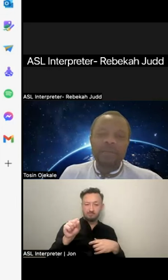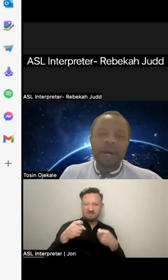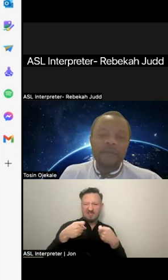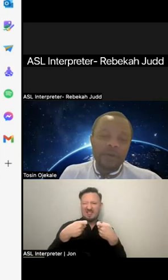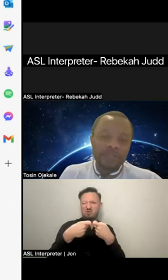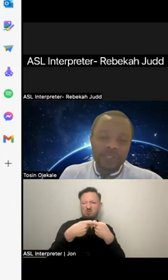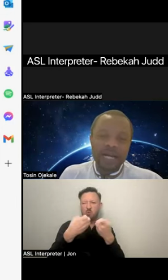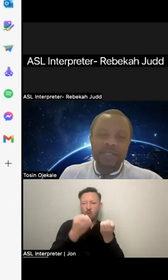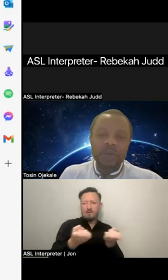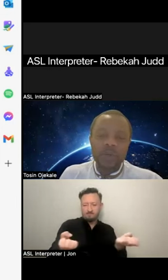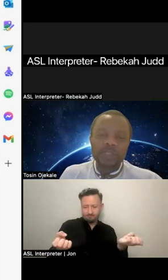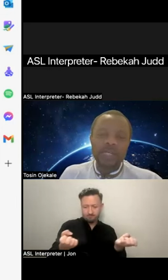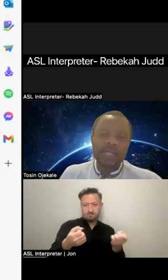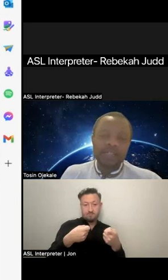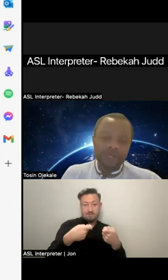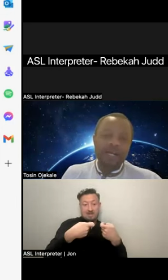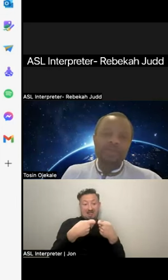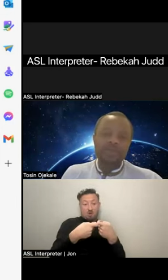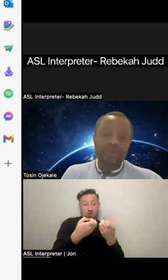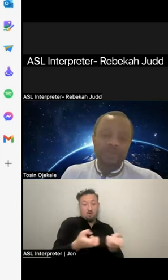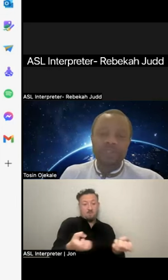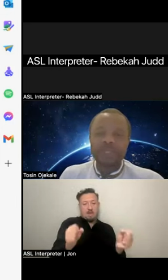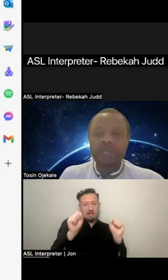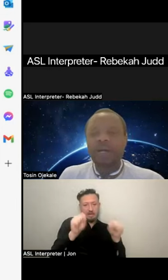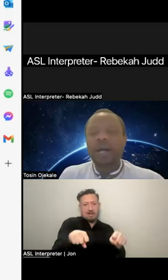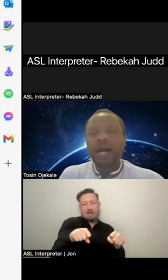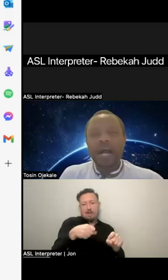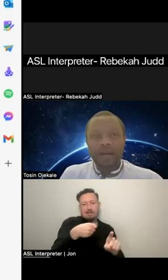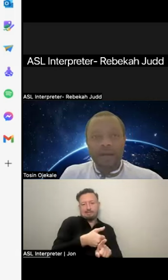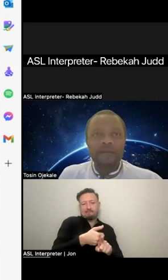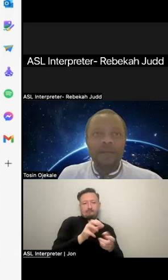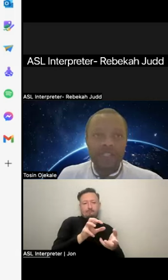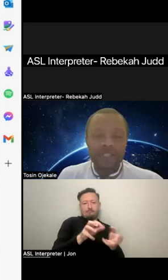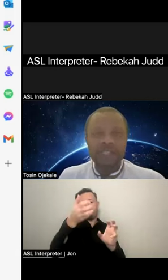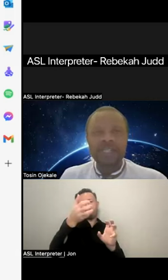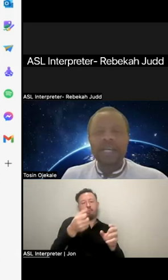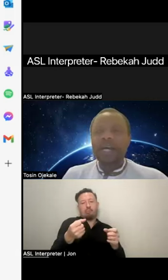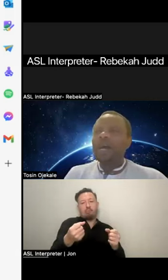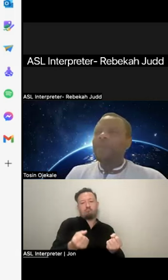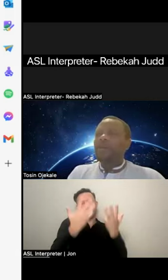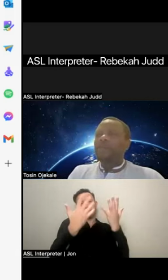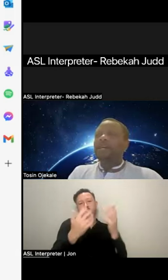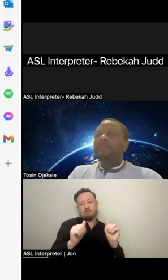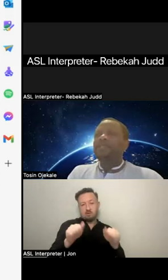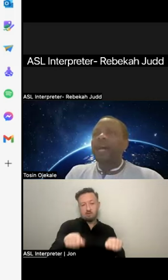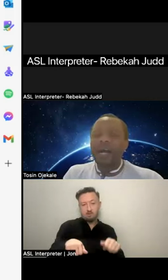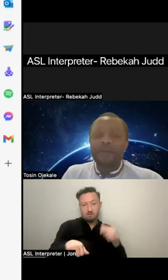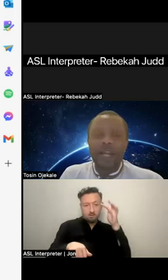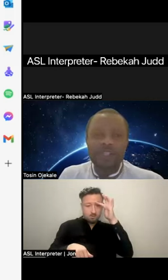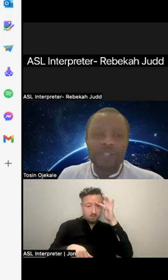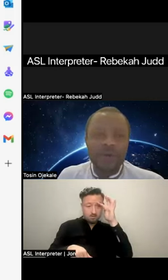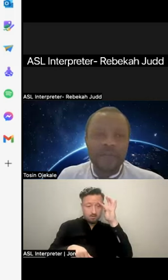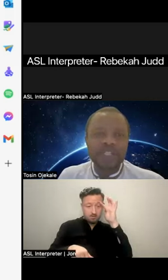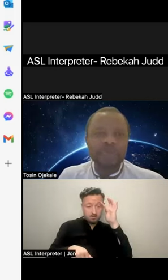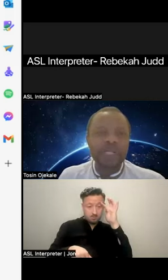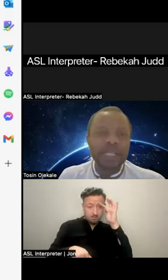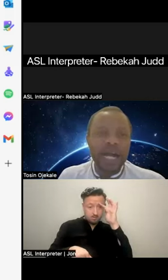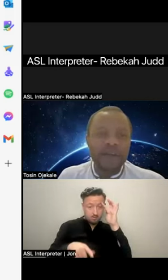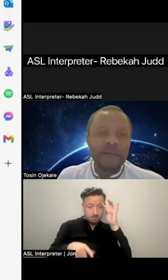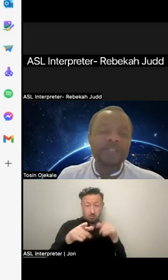equipment can malfunction and cause electrical surge, arc flashes. How many of us have seen arc flashes or